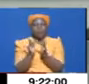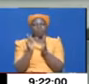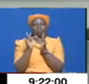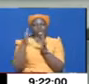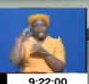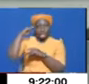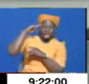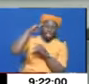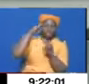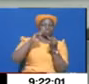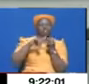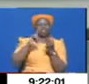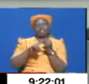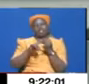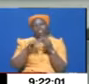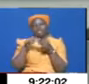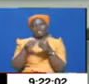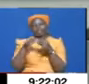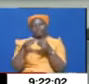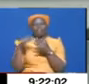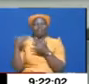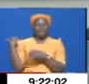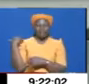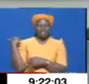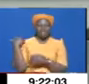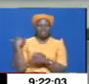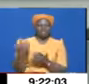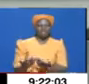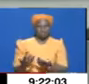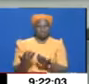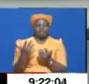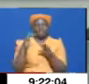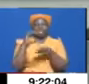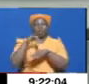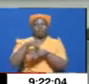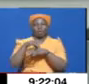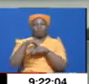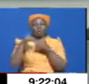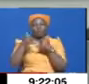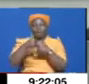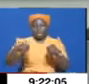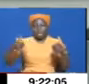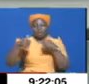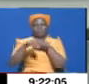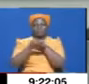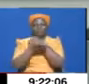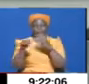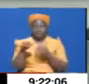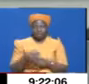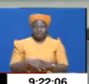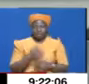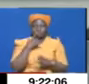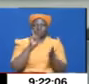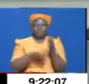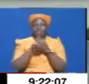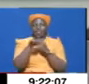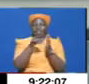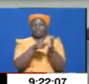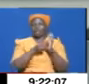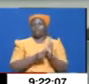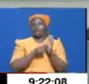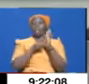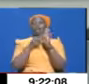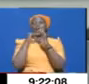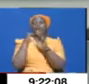harassment, and online fraud. The First Lady says online risks and challenges require concerted efforts through advocacy